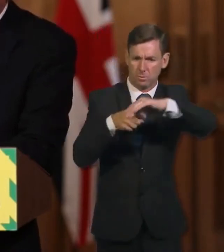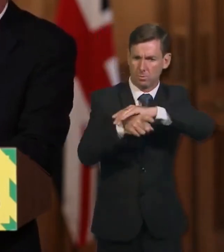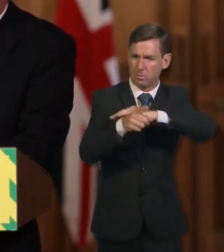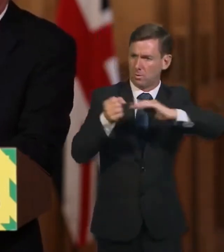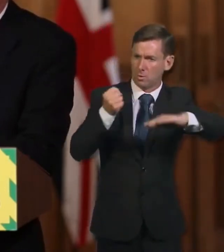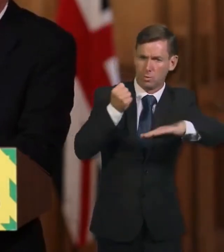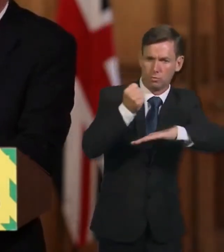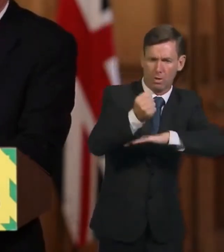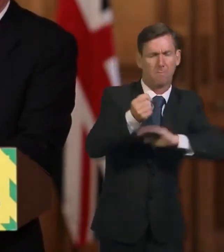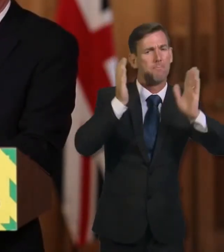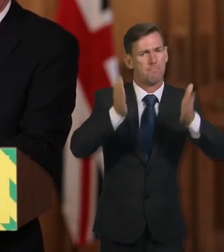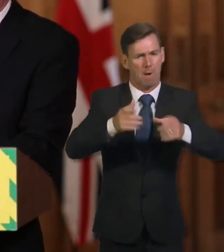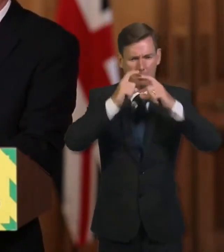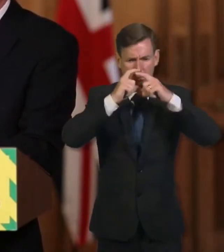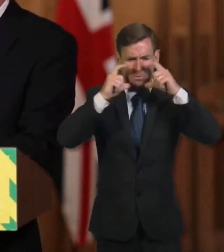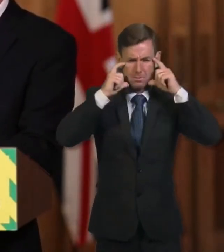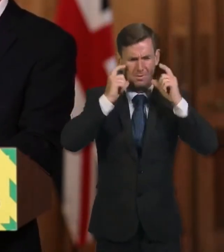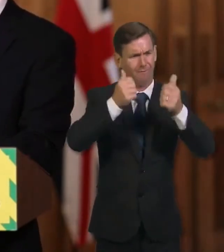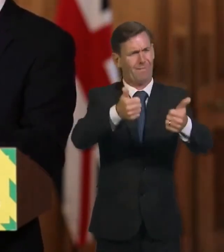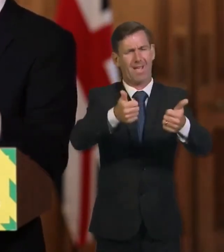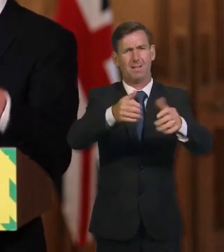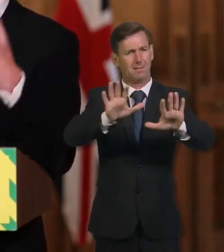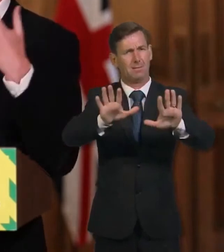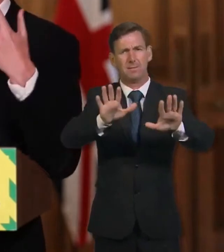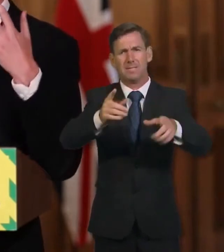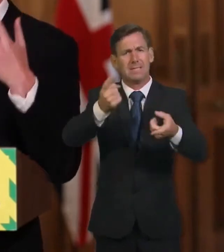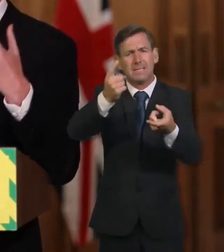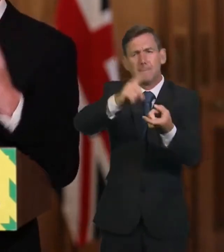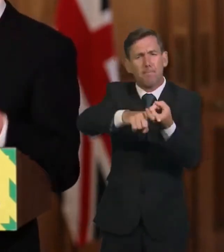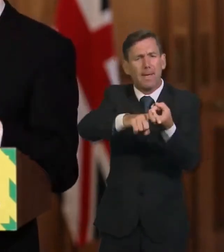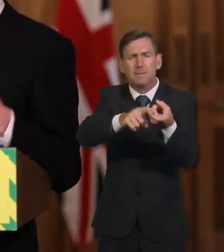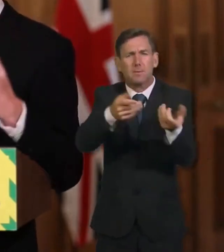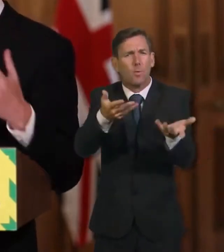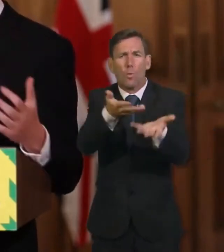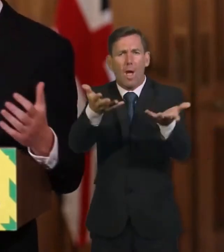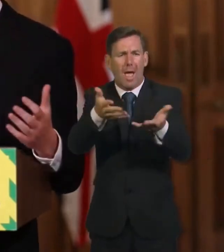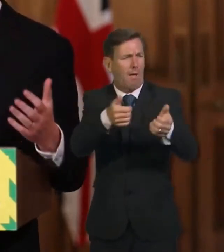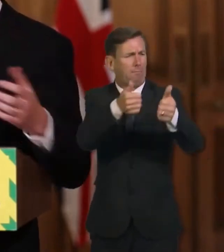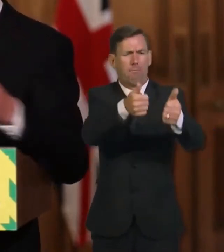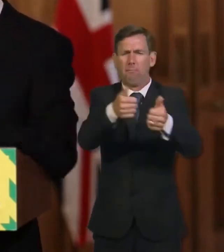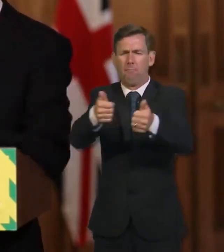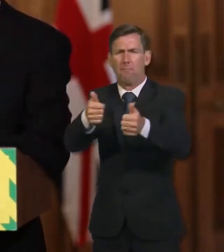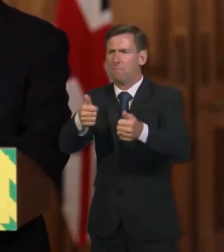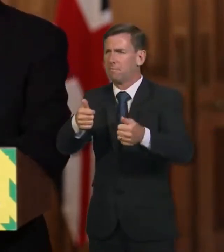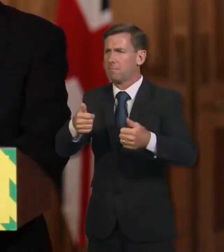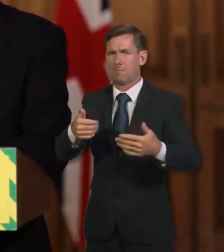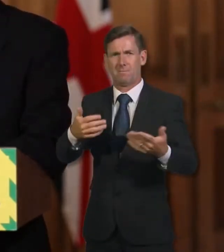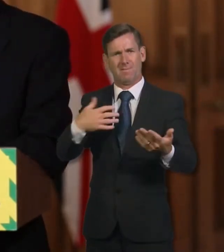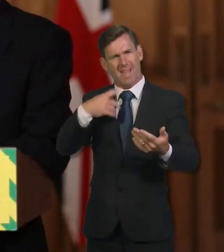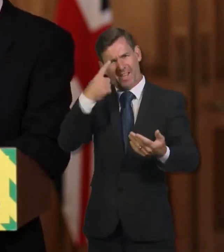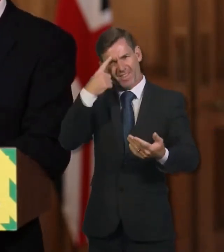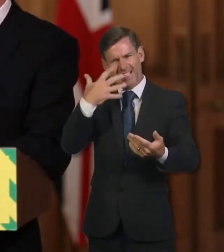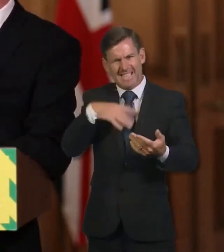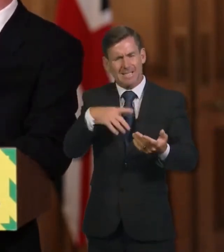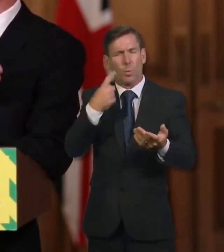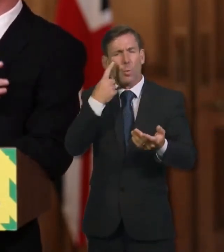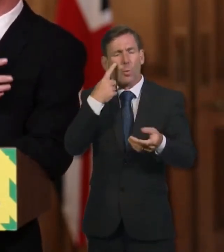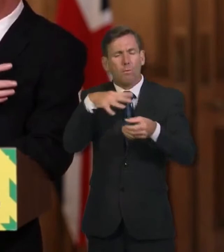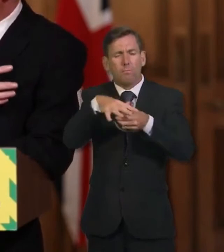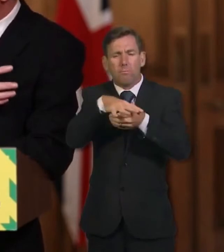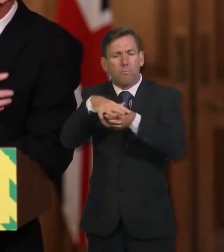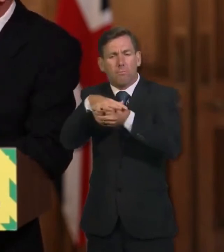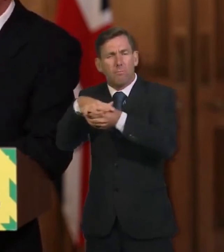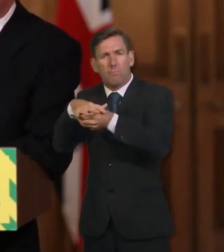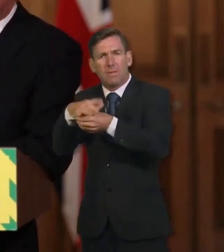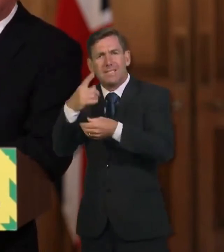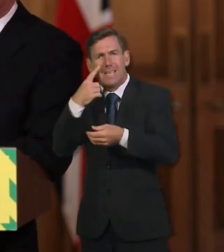proportionate approach, whereby wearing masks is one way of mitigating risk, but it sits alongside a